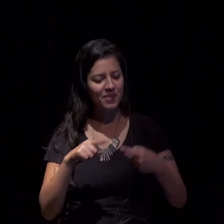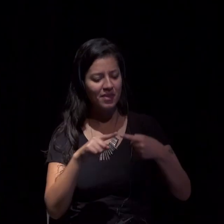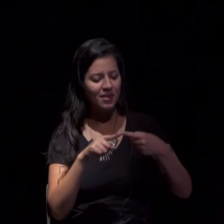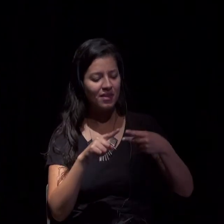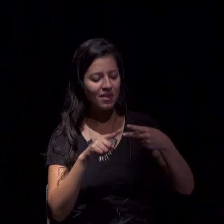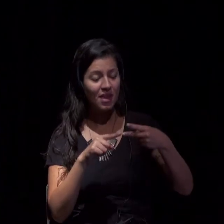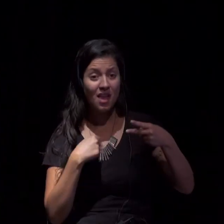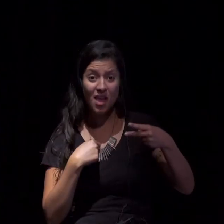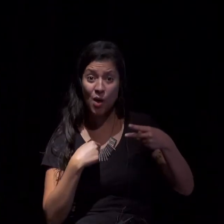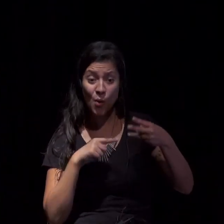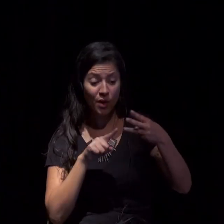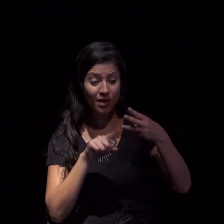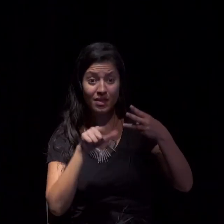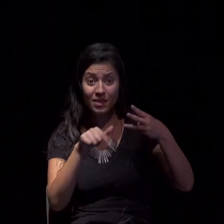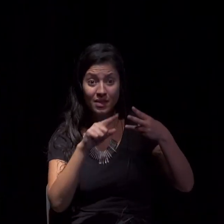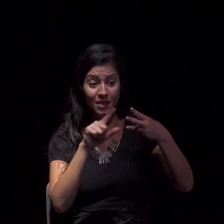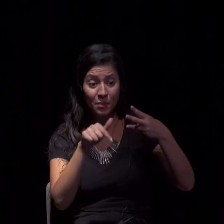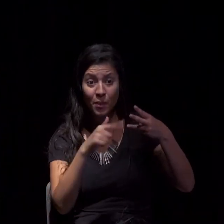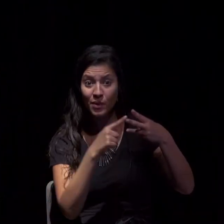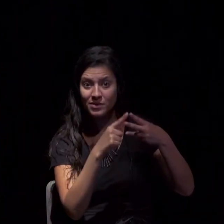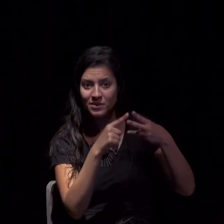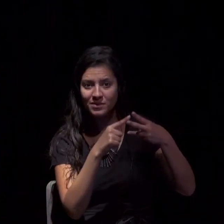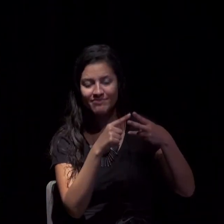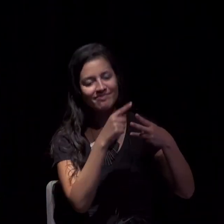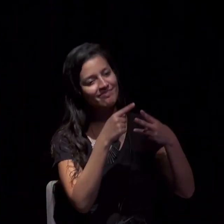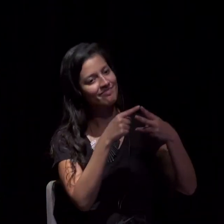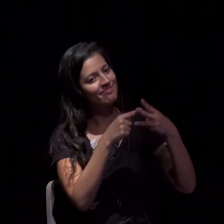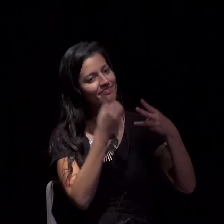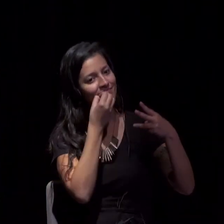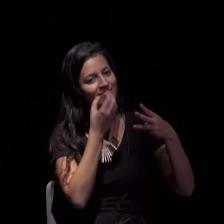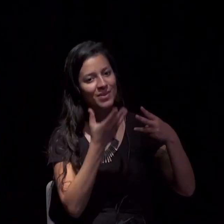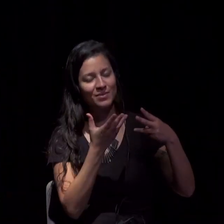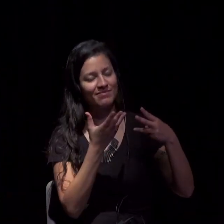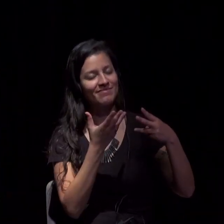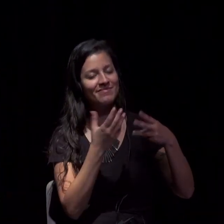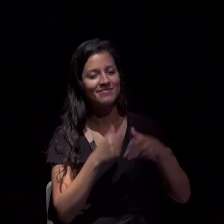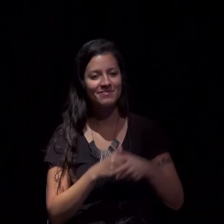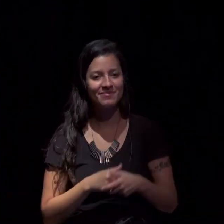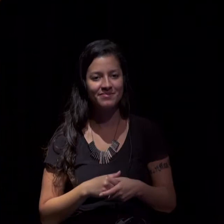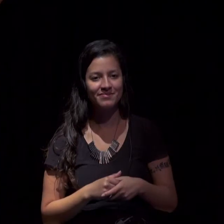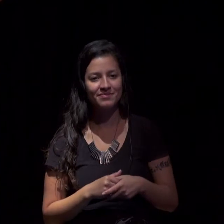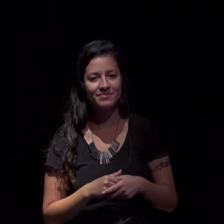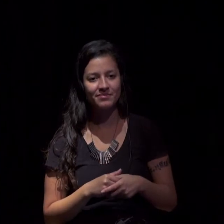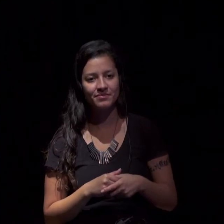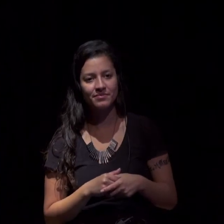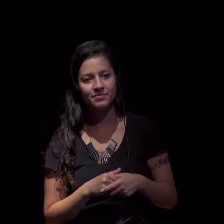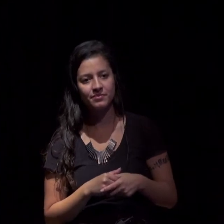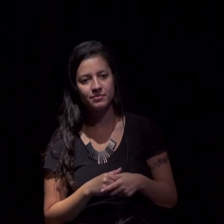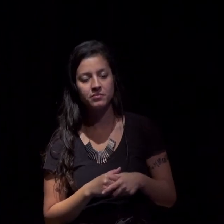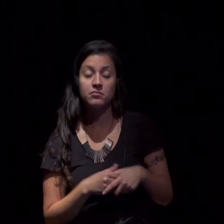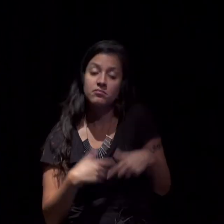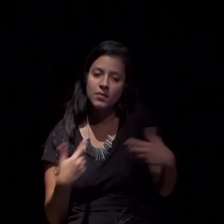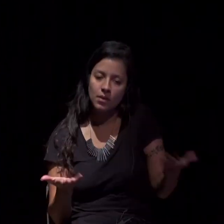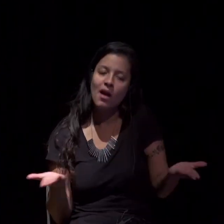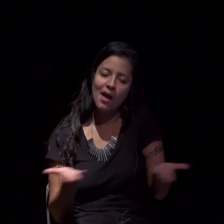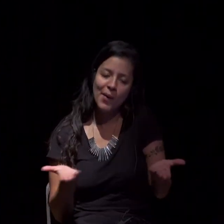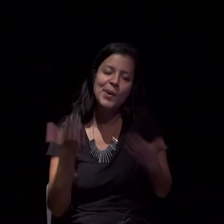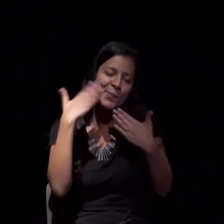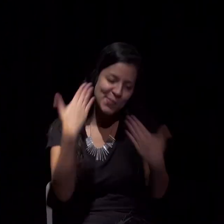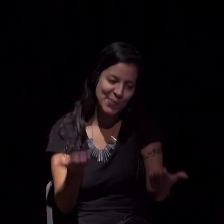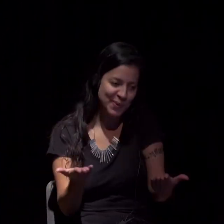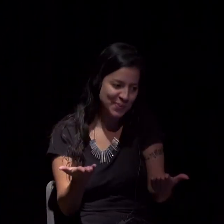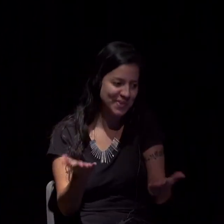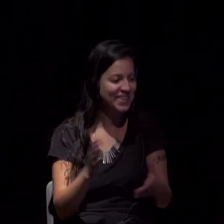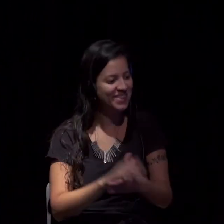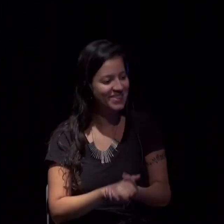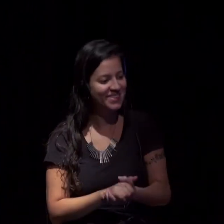Within the realm which is mine, or has been mine for the better part, thank you so much. This goes